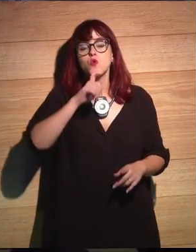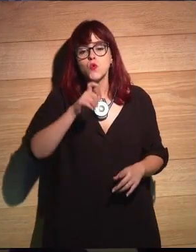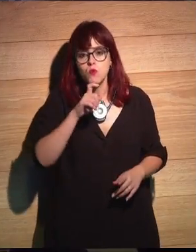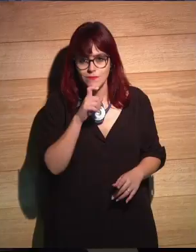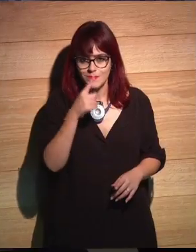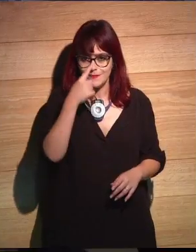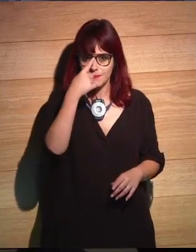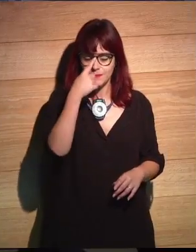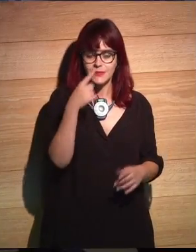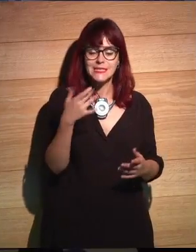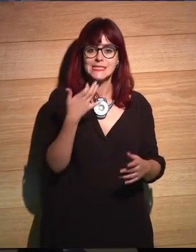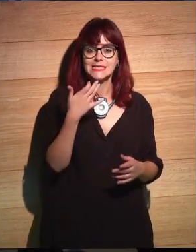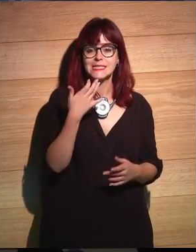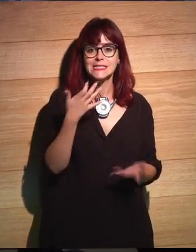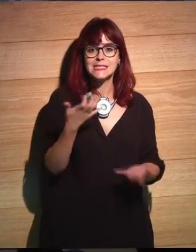spoken about how